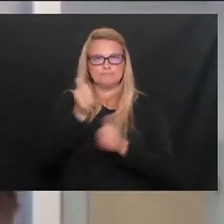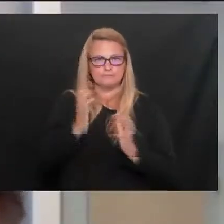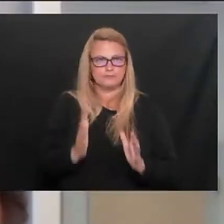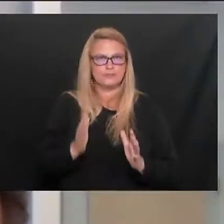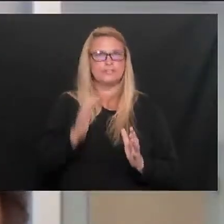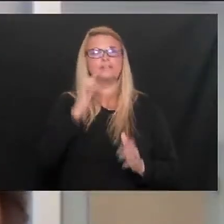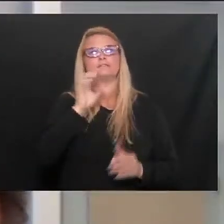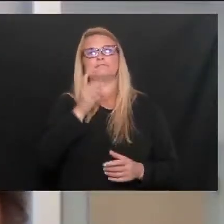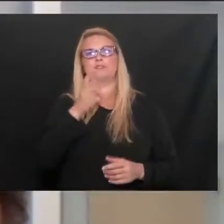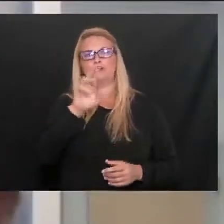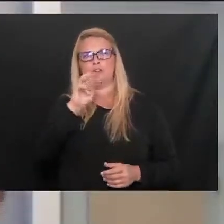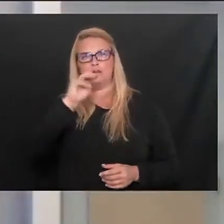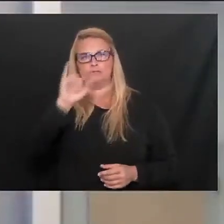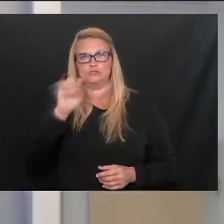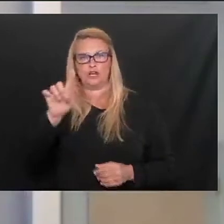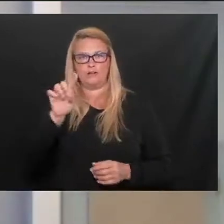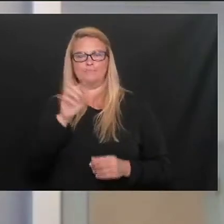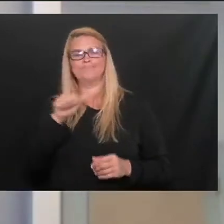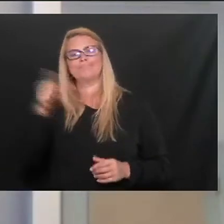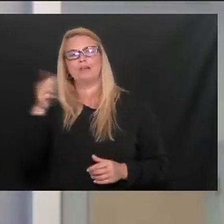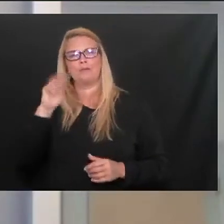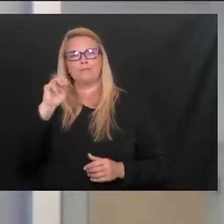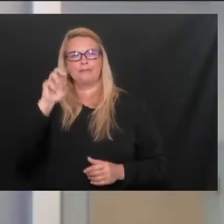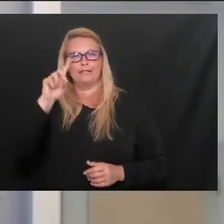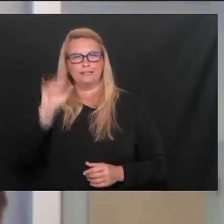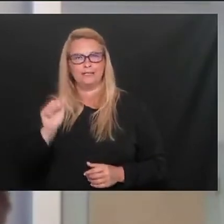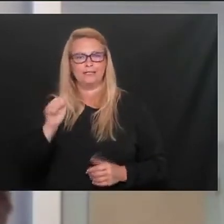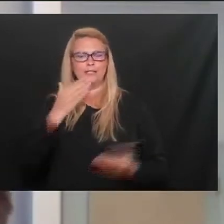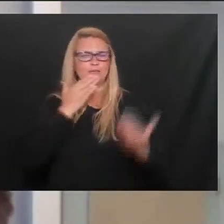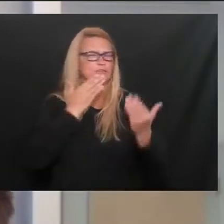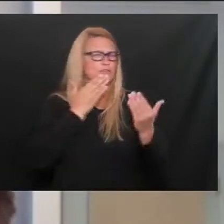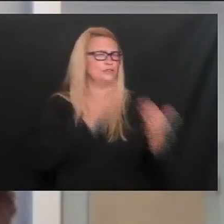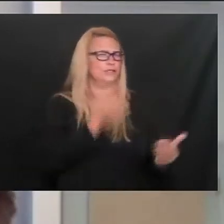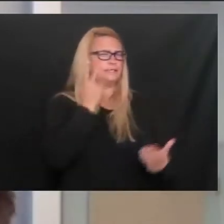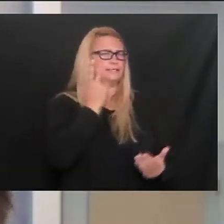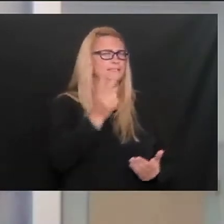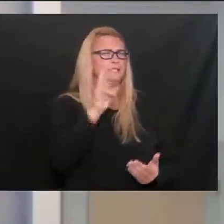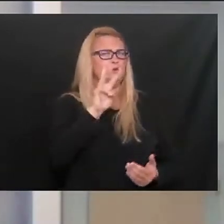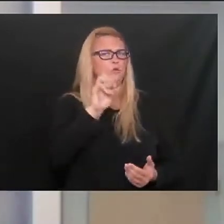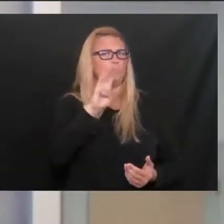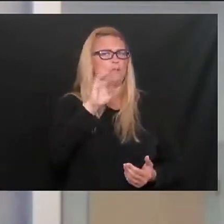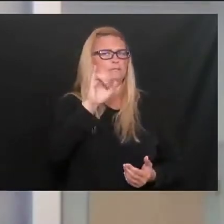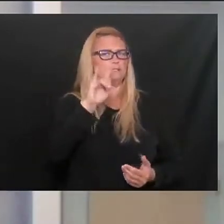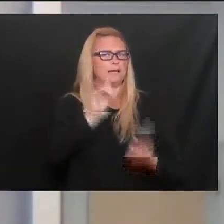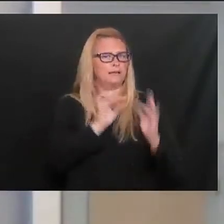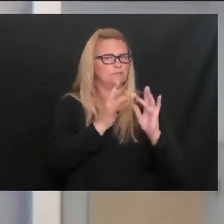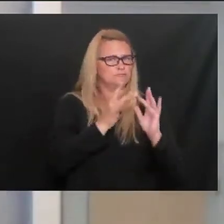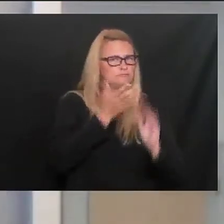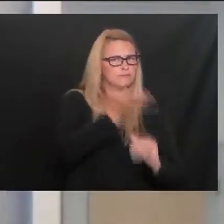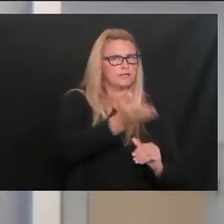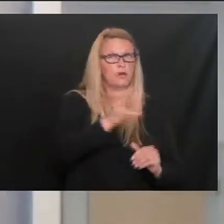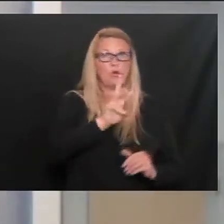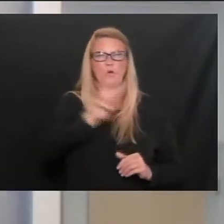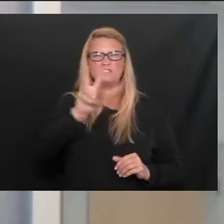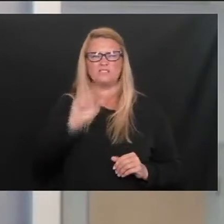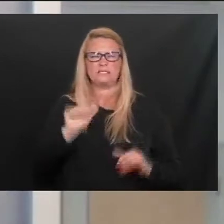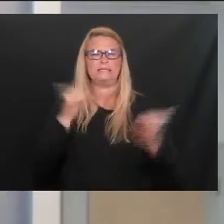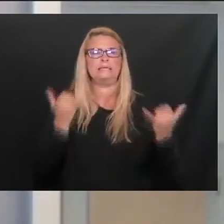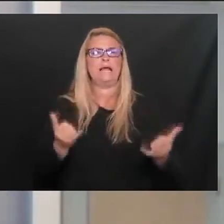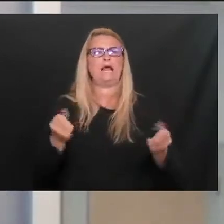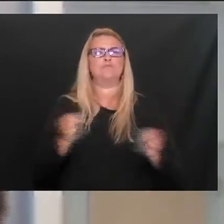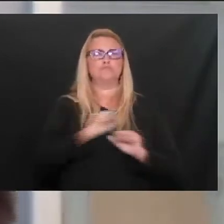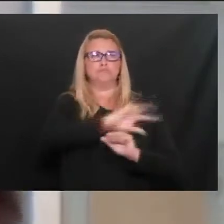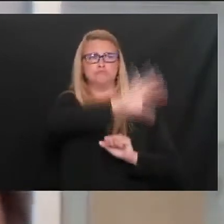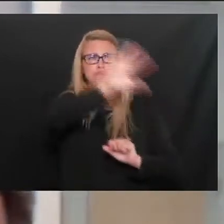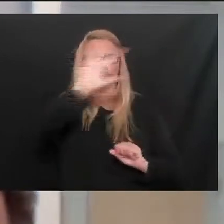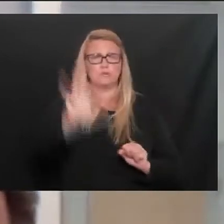of the media. It's so good to look at the website and see so much of the state of West Virginia green, like the Mountain State